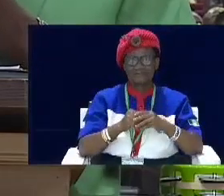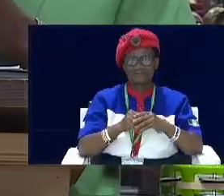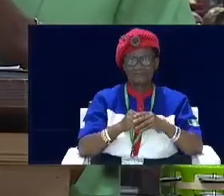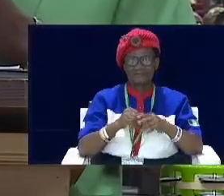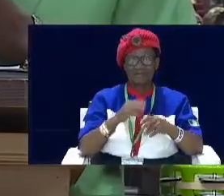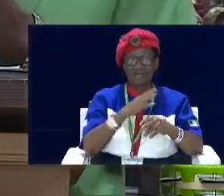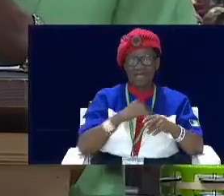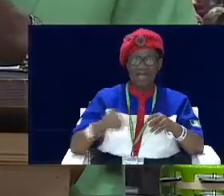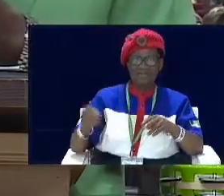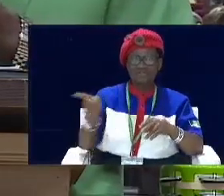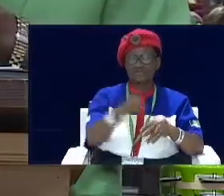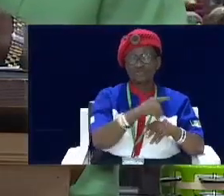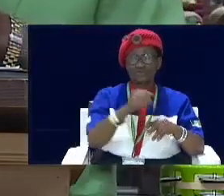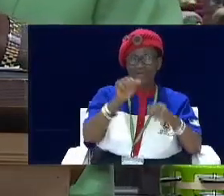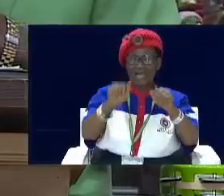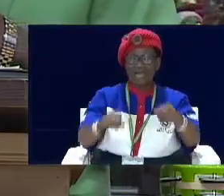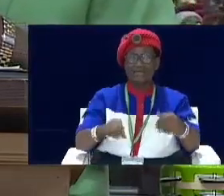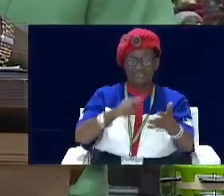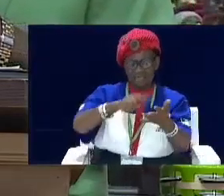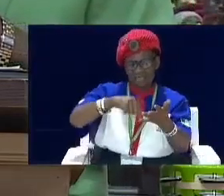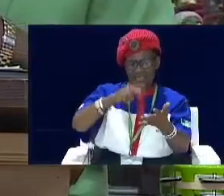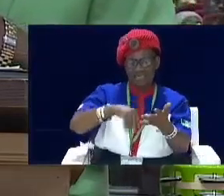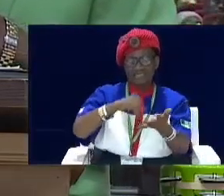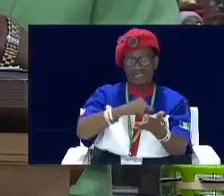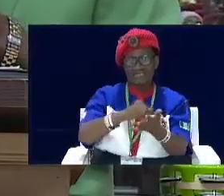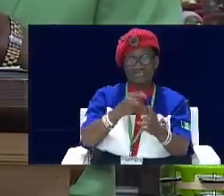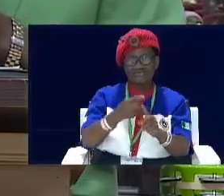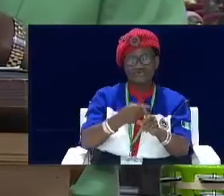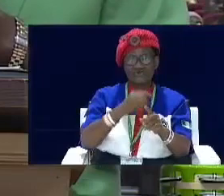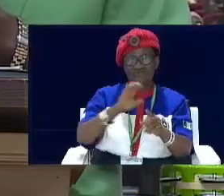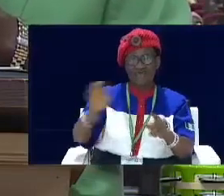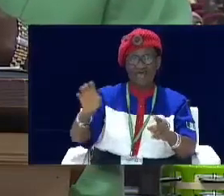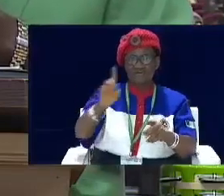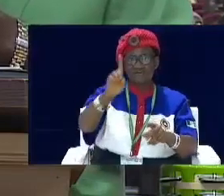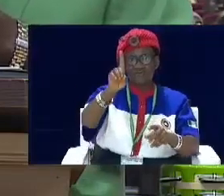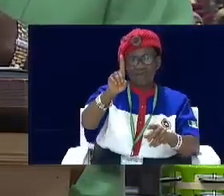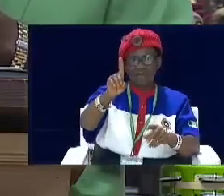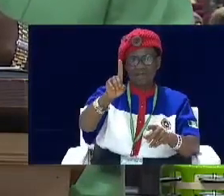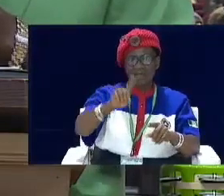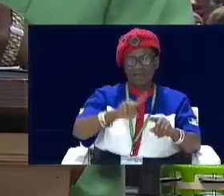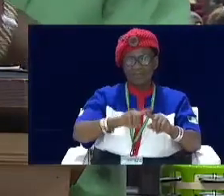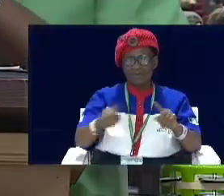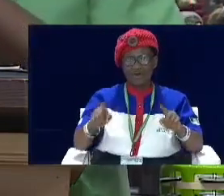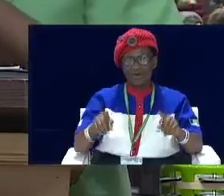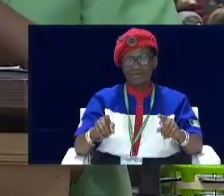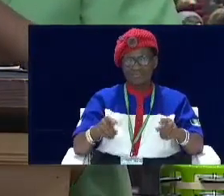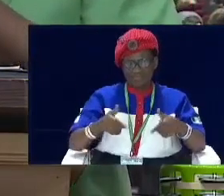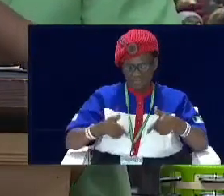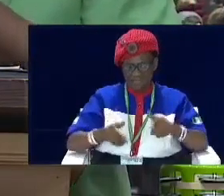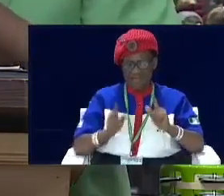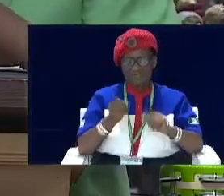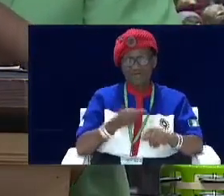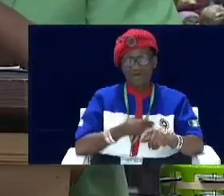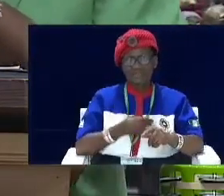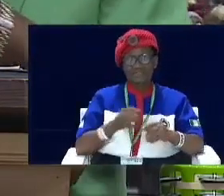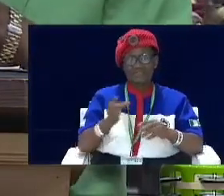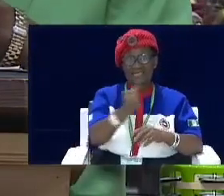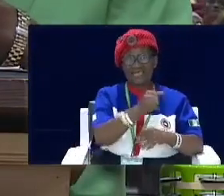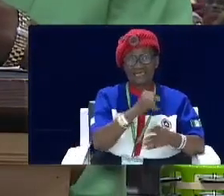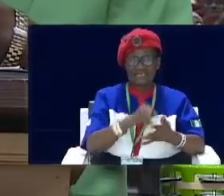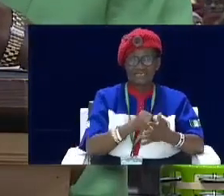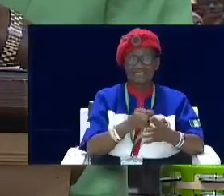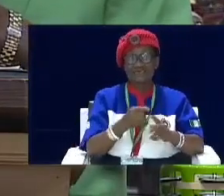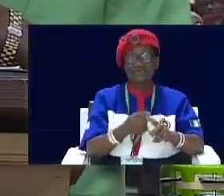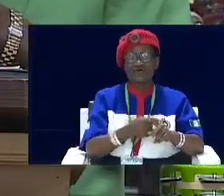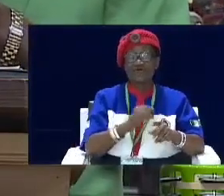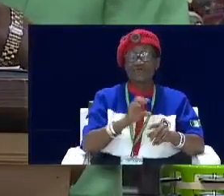read it from verse 1. O le ka lati ese kini. But let's take it from verse 6. E ti gbeja ka bere